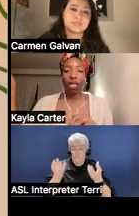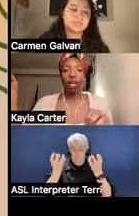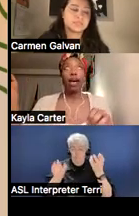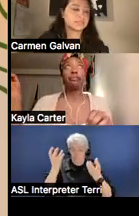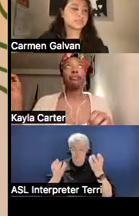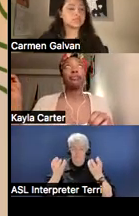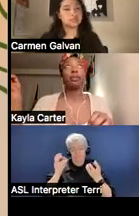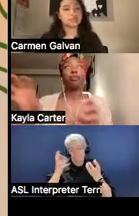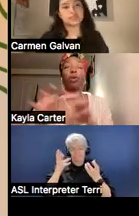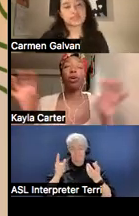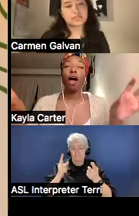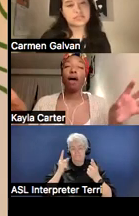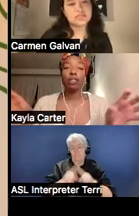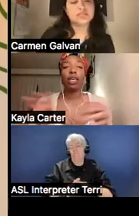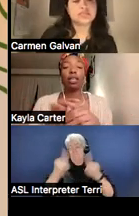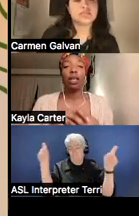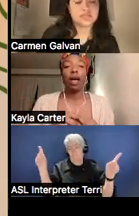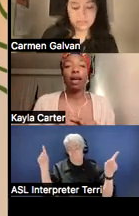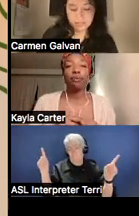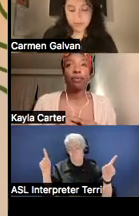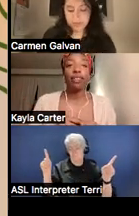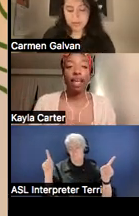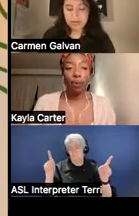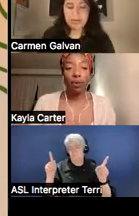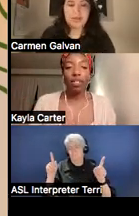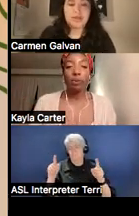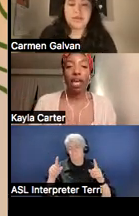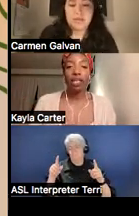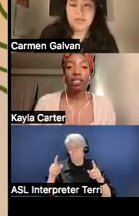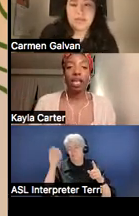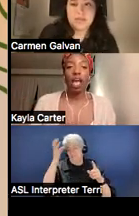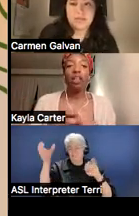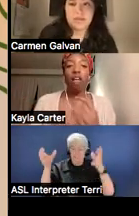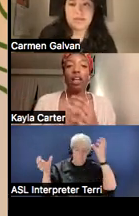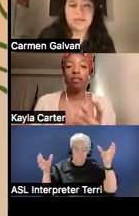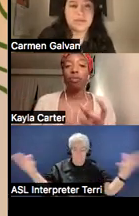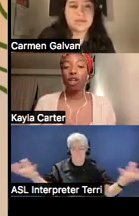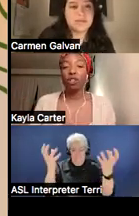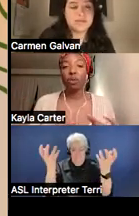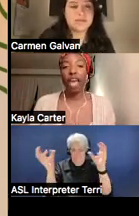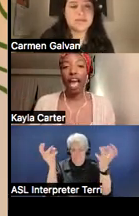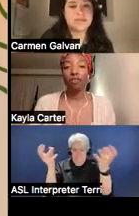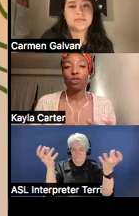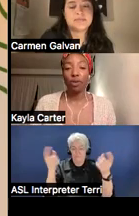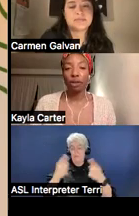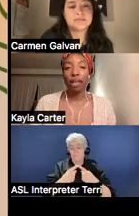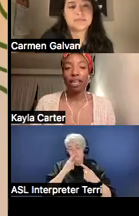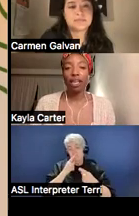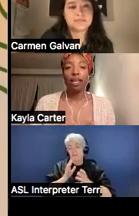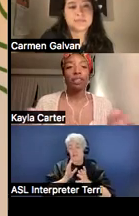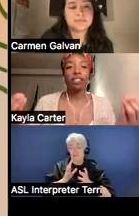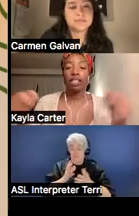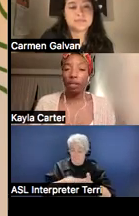like polar opposite examples is because a lot of the pressure that we have surrounding